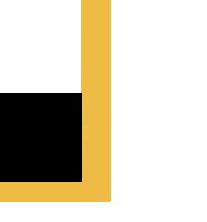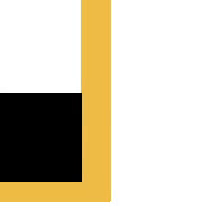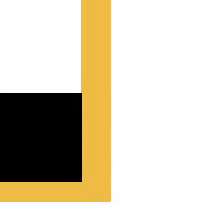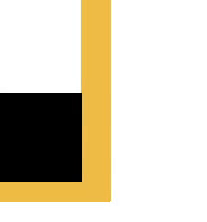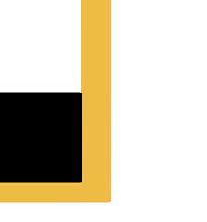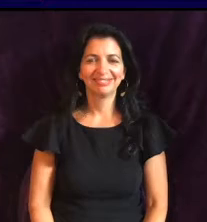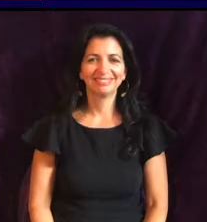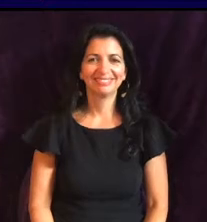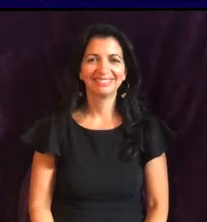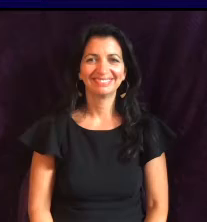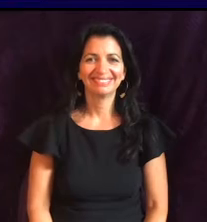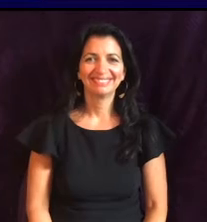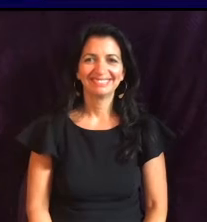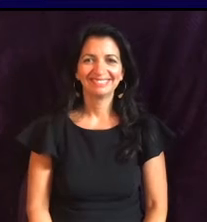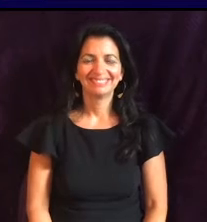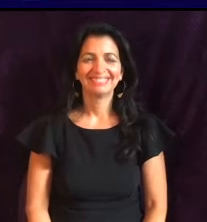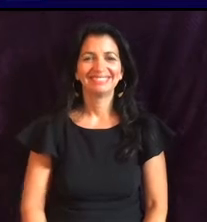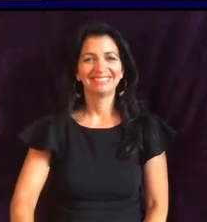bottles.